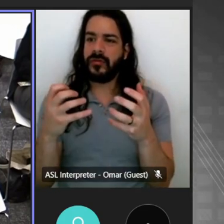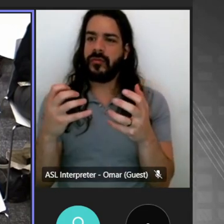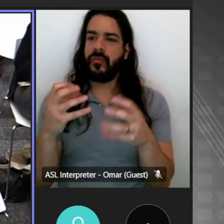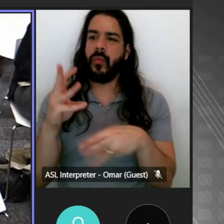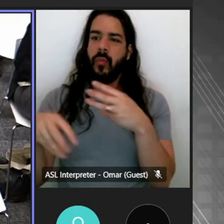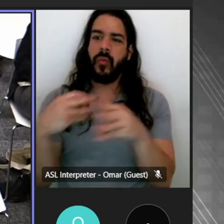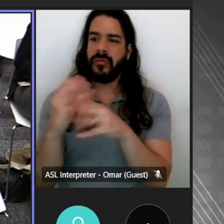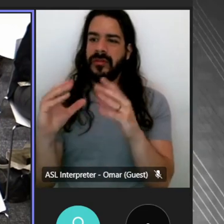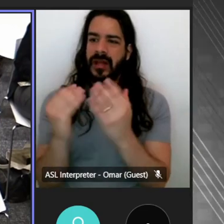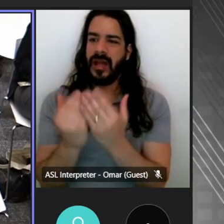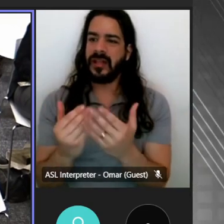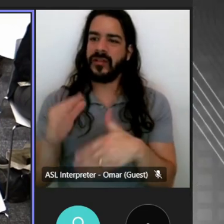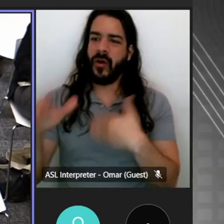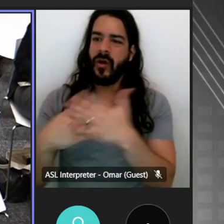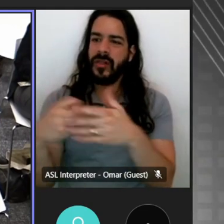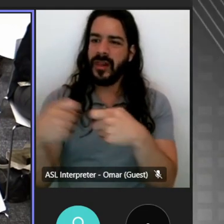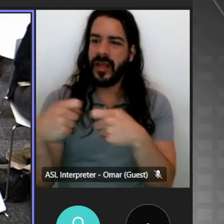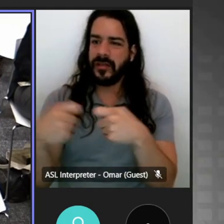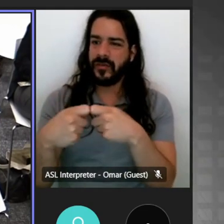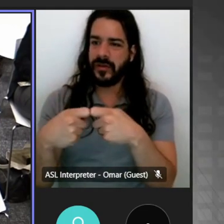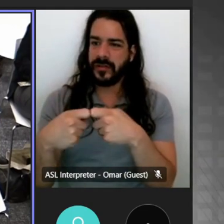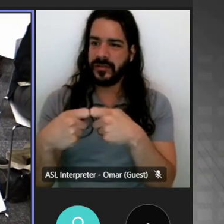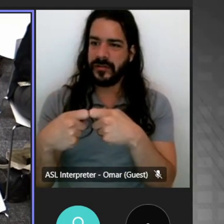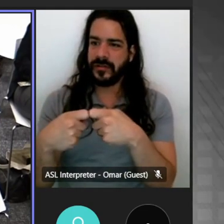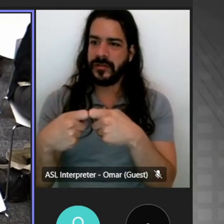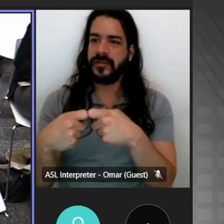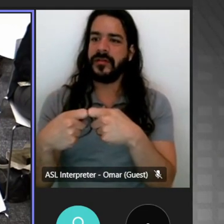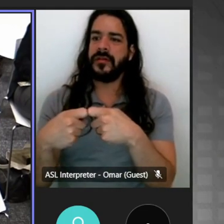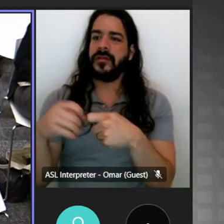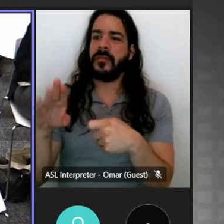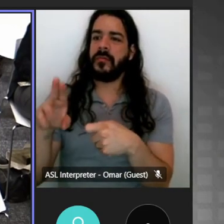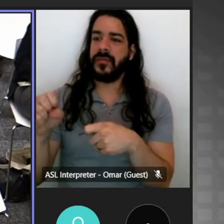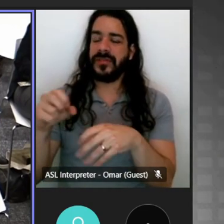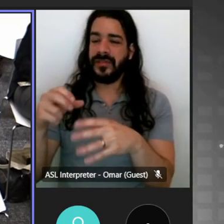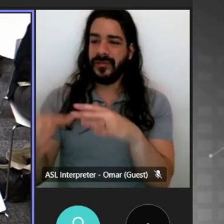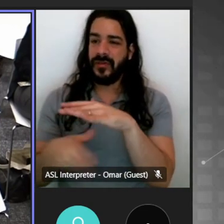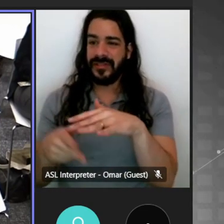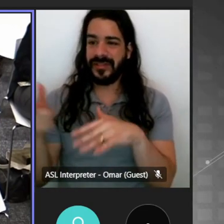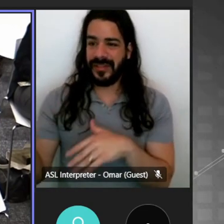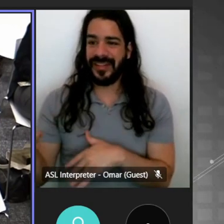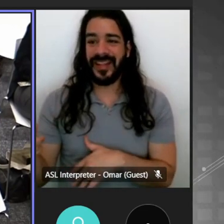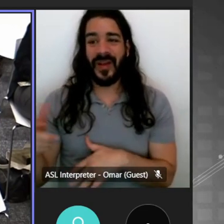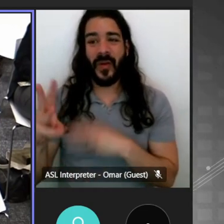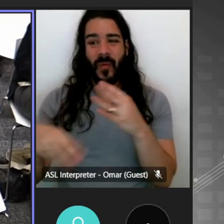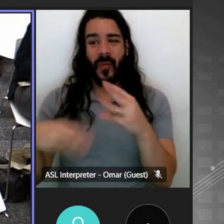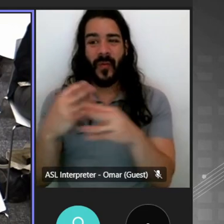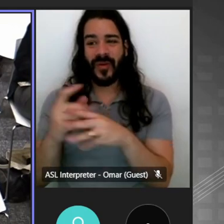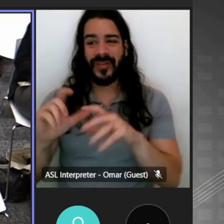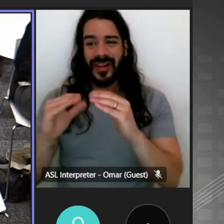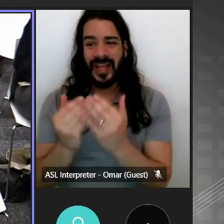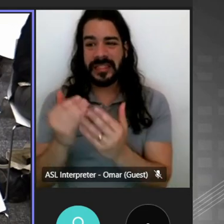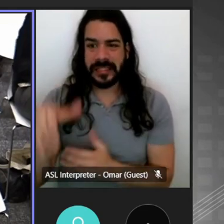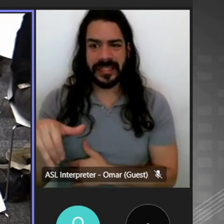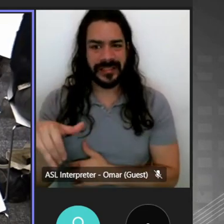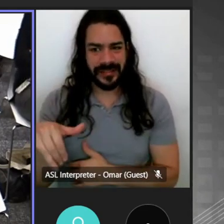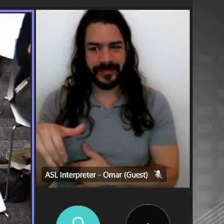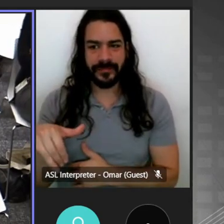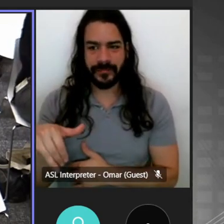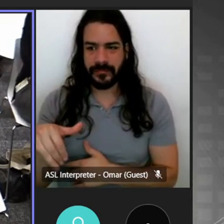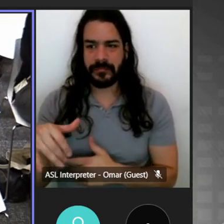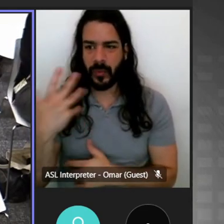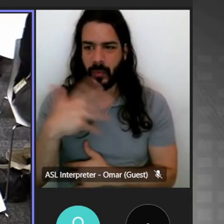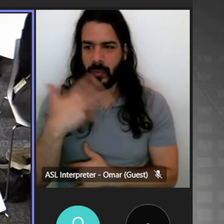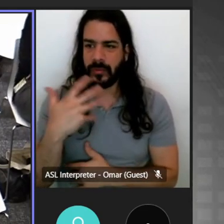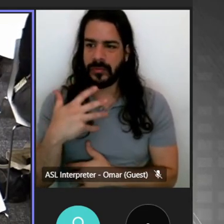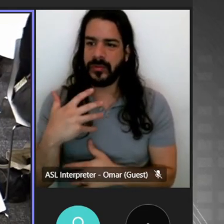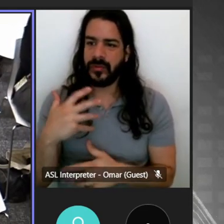bus garage with other possibilities for the community in Friendship Heights. World class is a tall order,